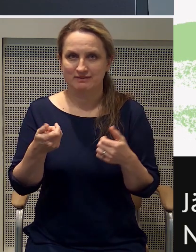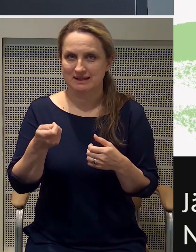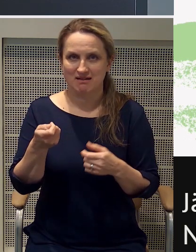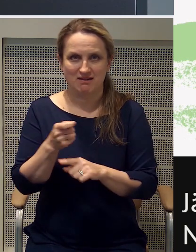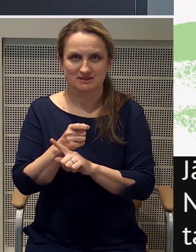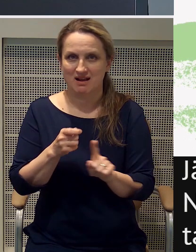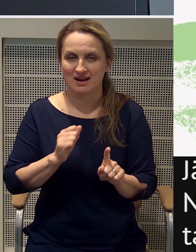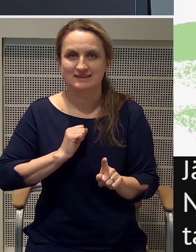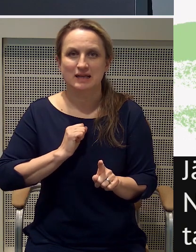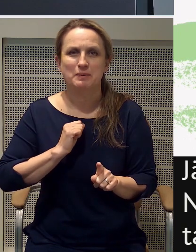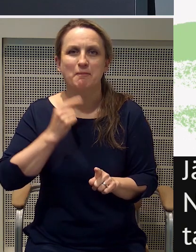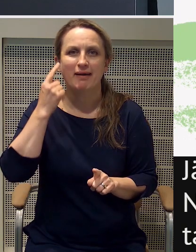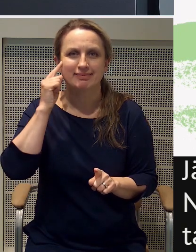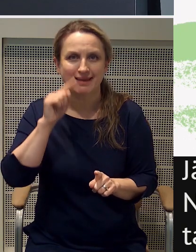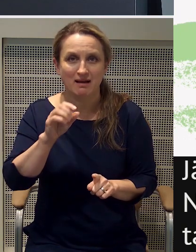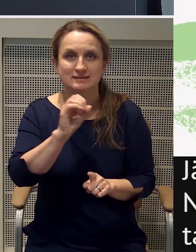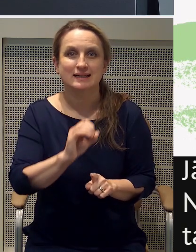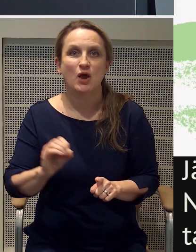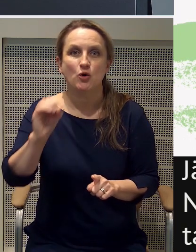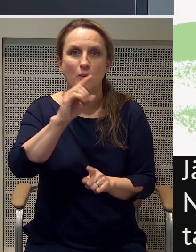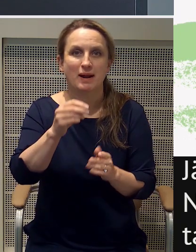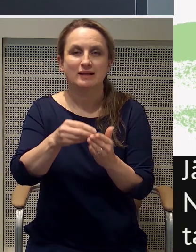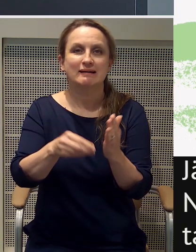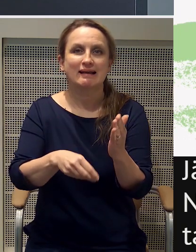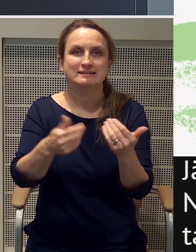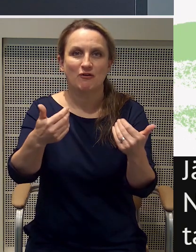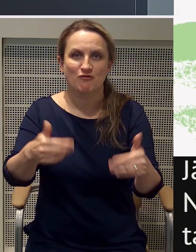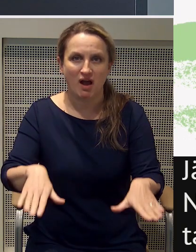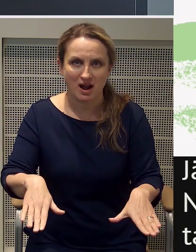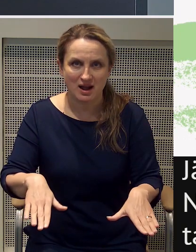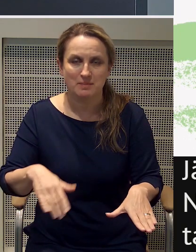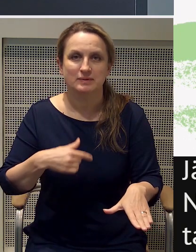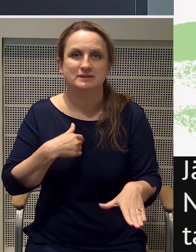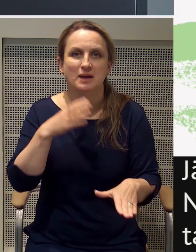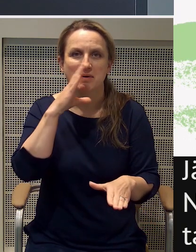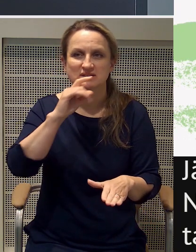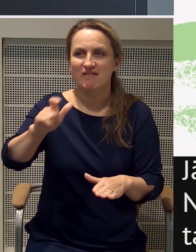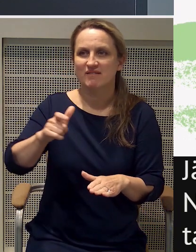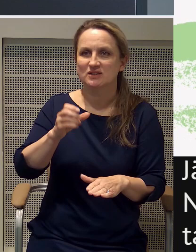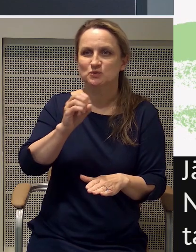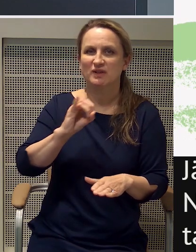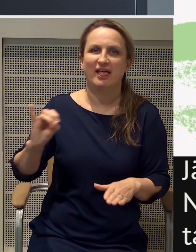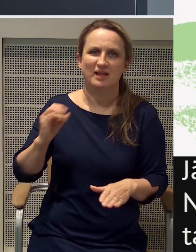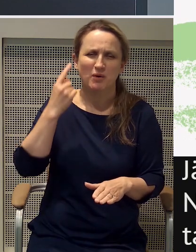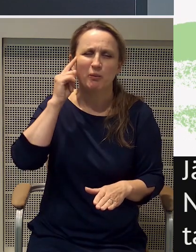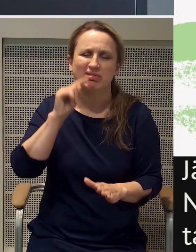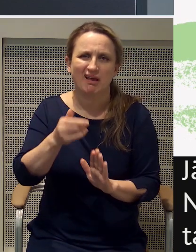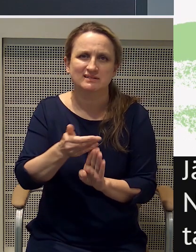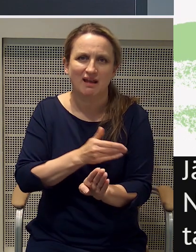As I said, I didn't apply because I knew